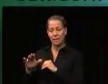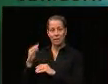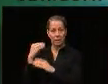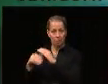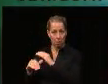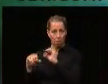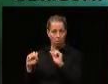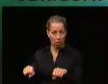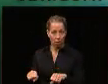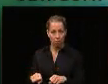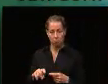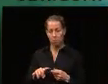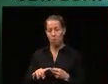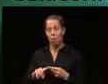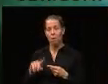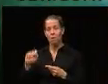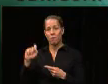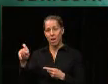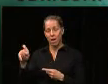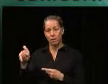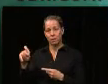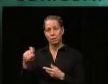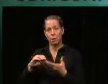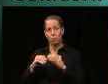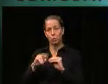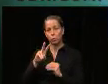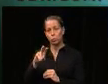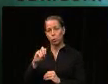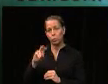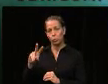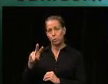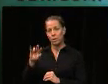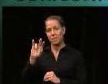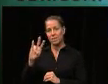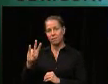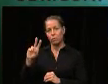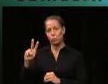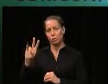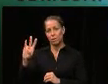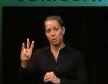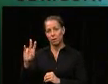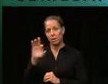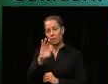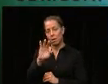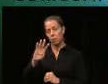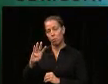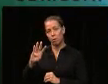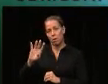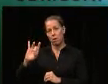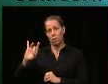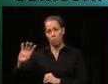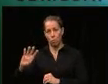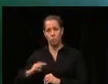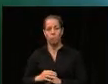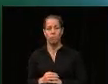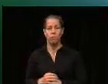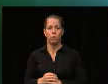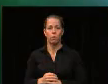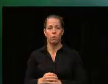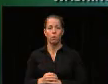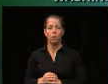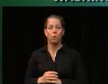Fax 202-727-9484